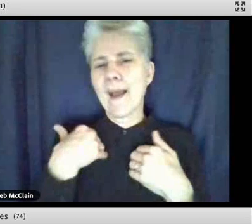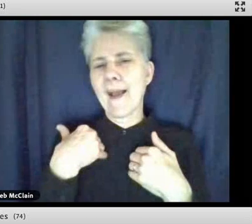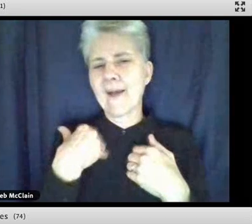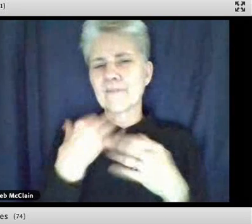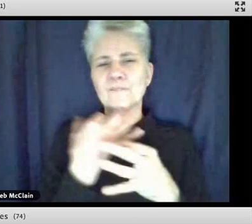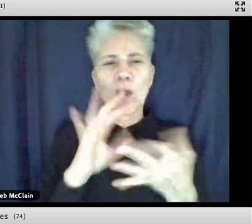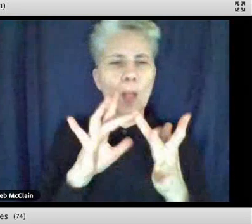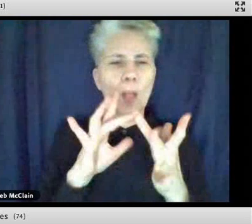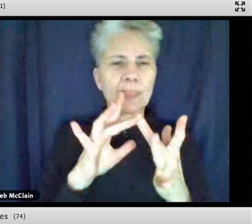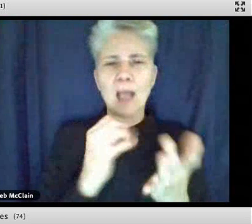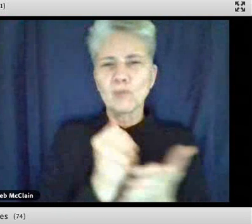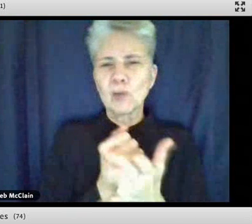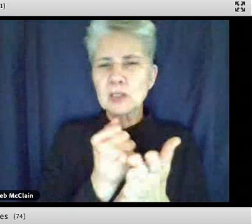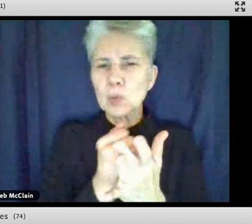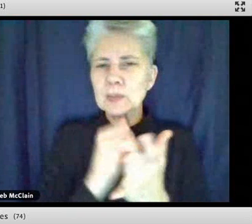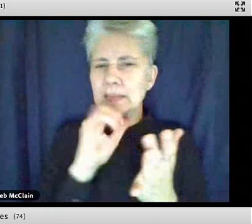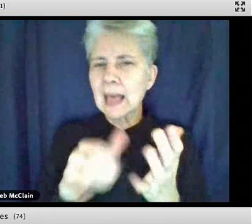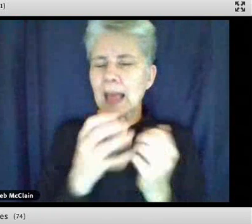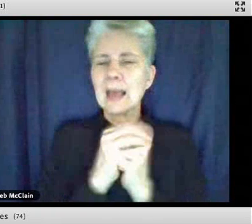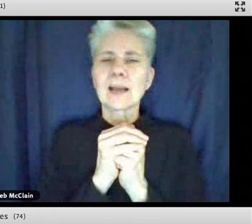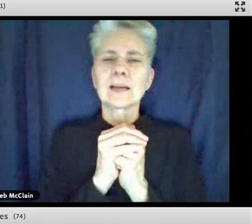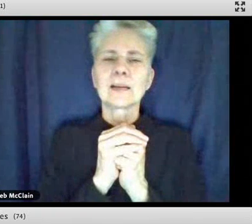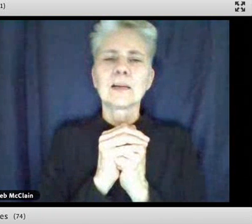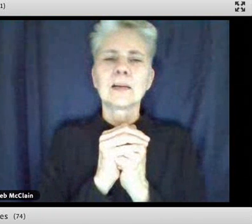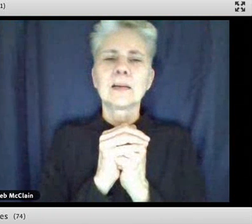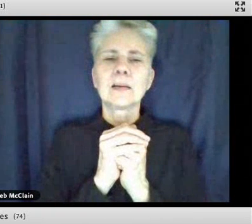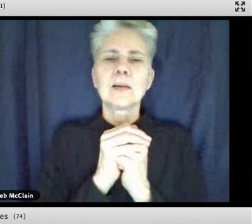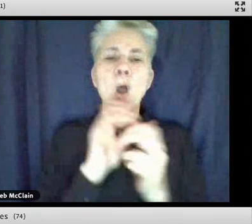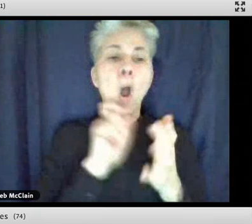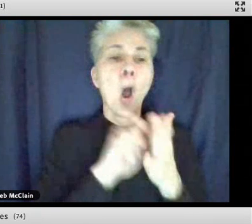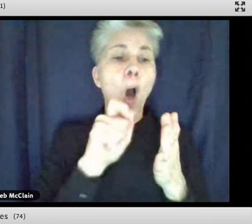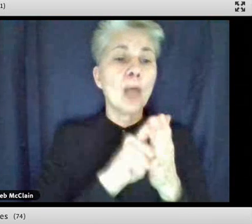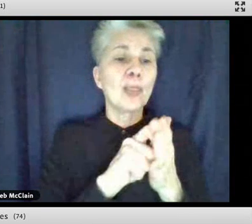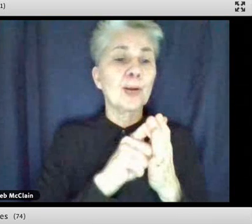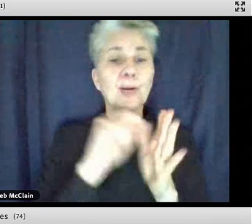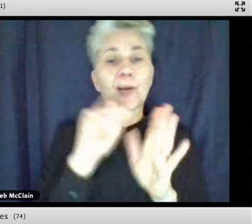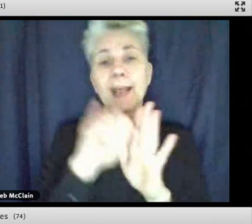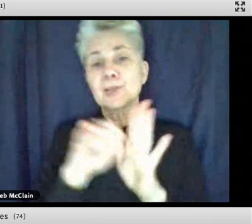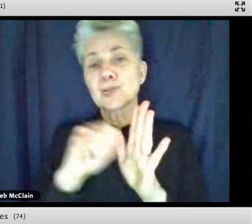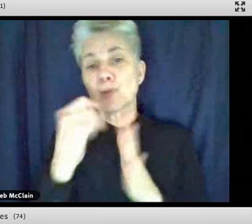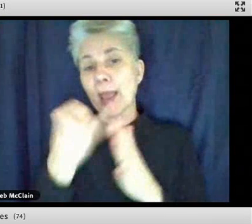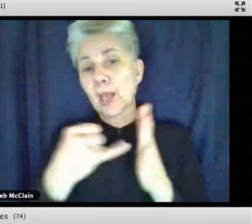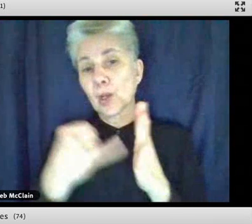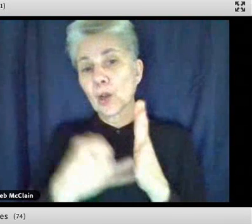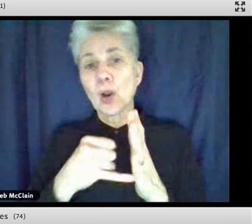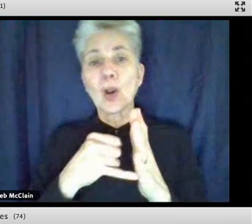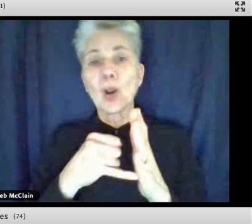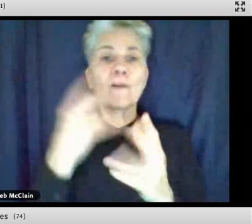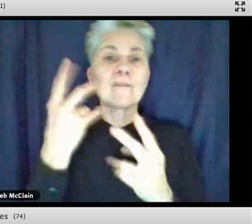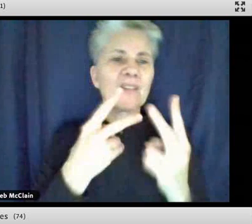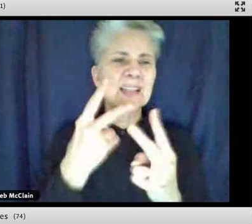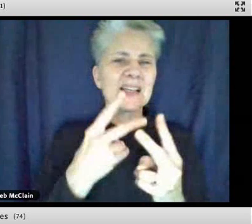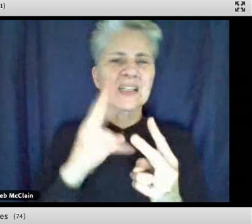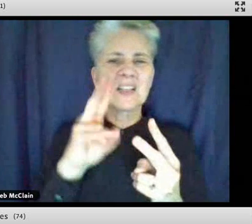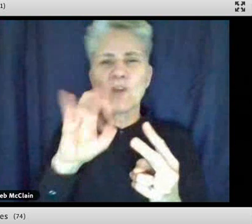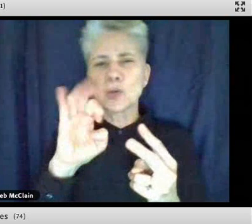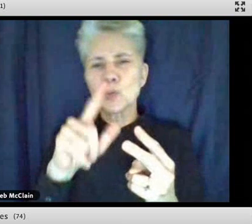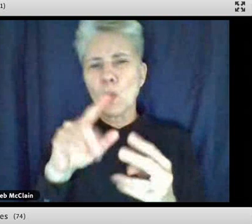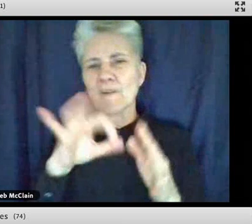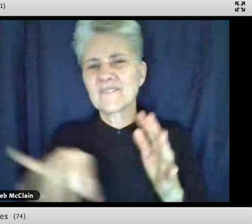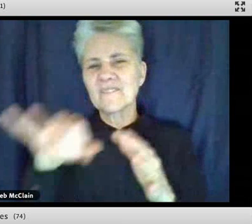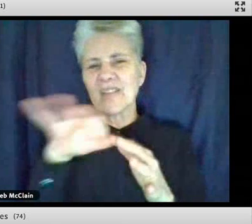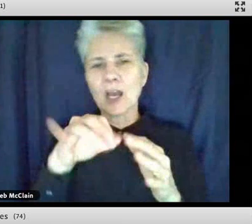illustrator visits, virtual field trips. So again, not just information on the virus itself, but how to get started to learn at